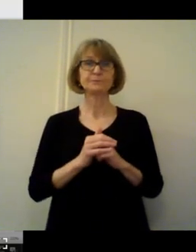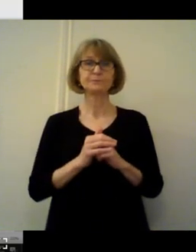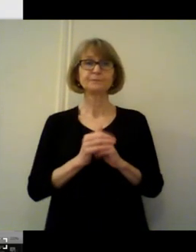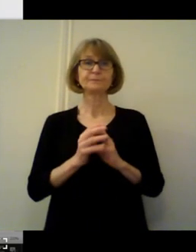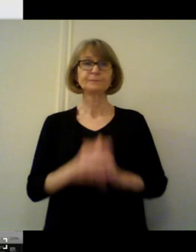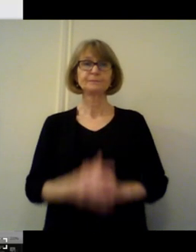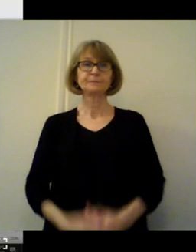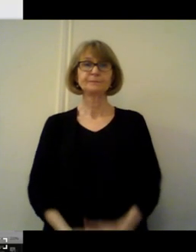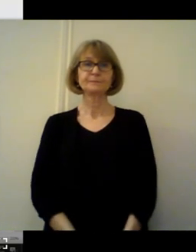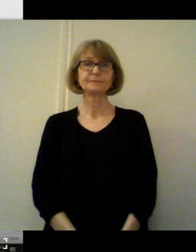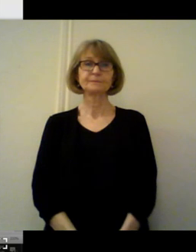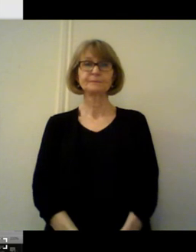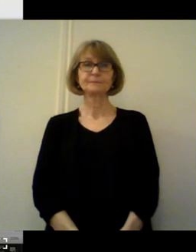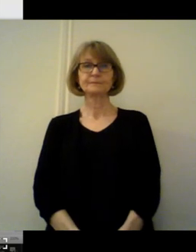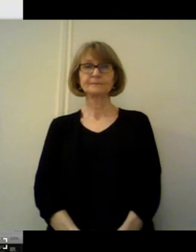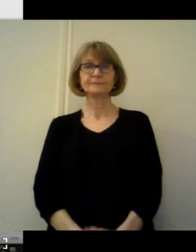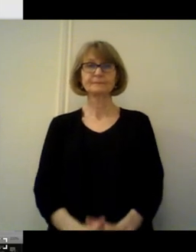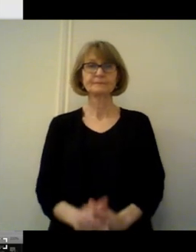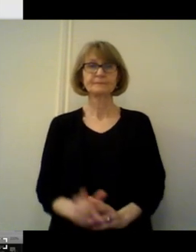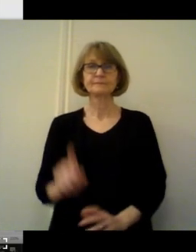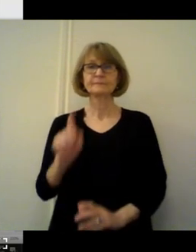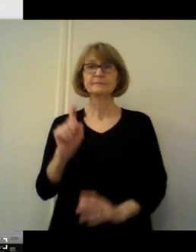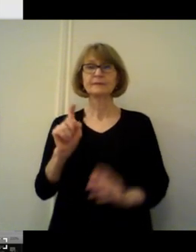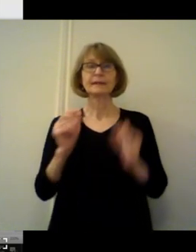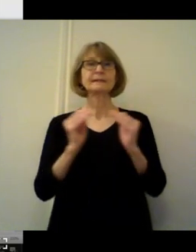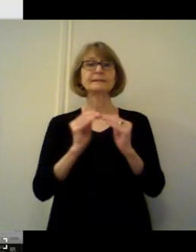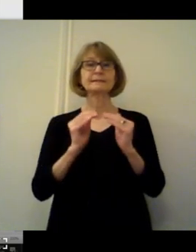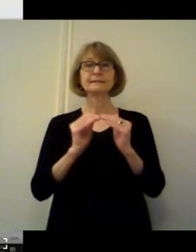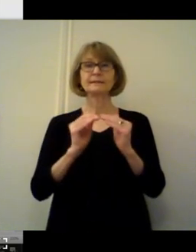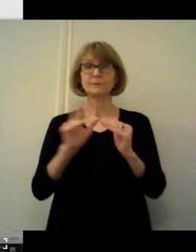Divide by 2. So then x equals 30.